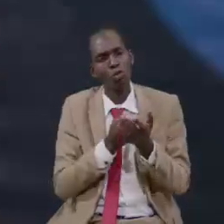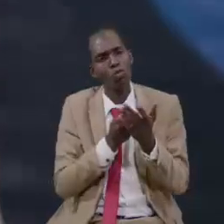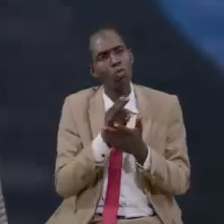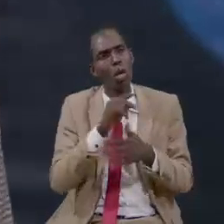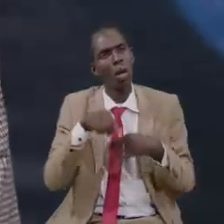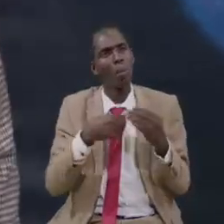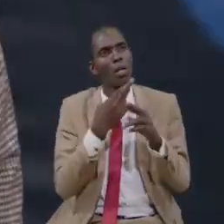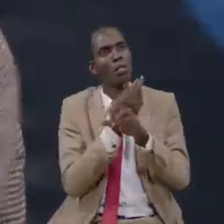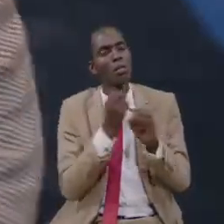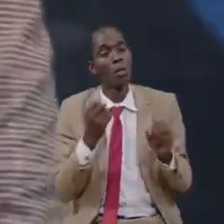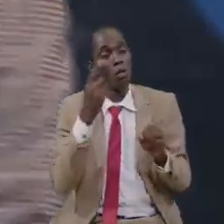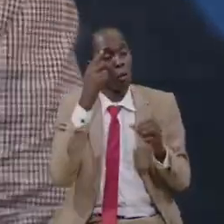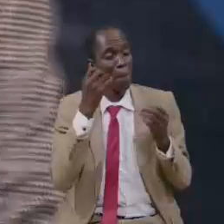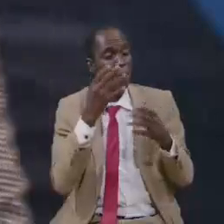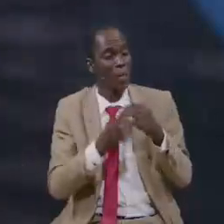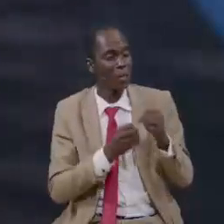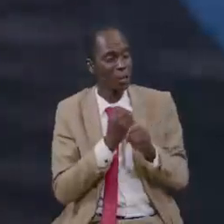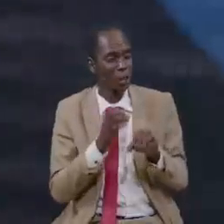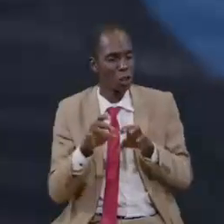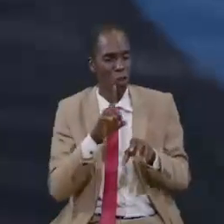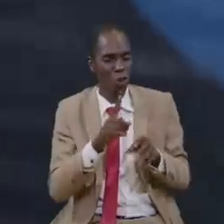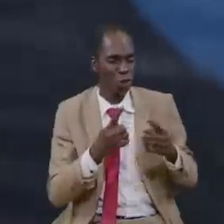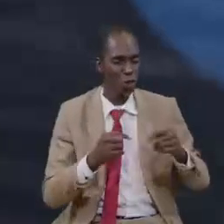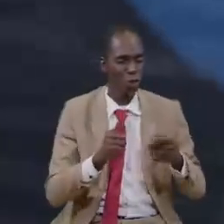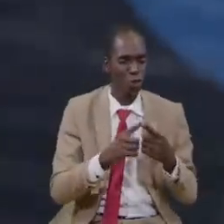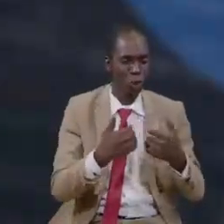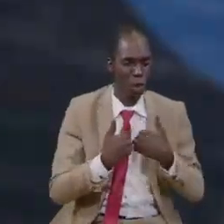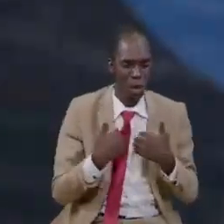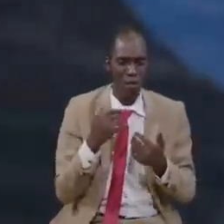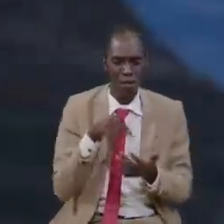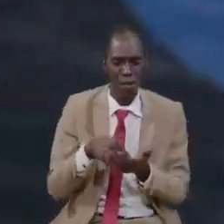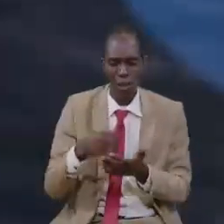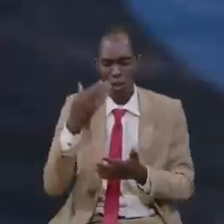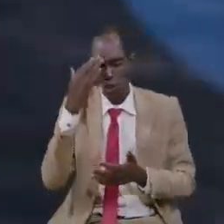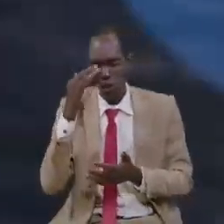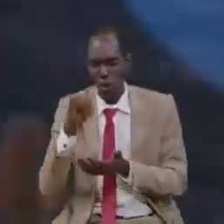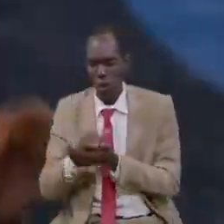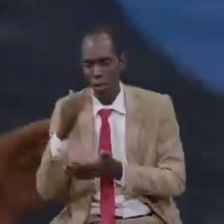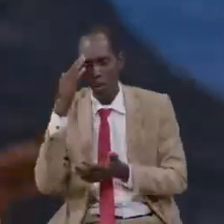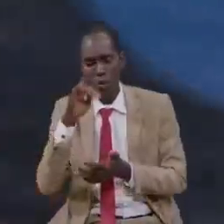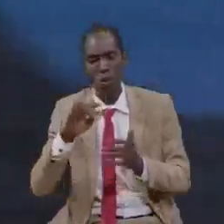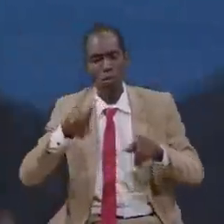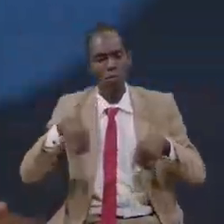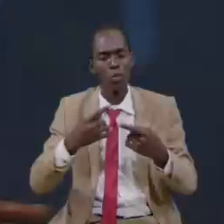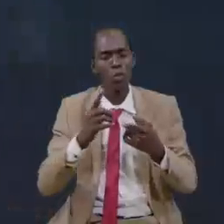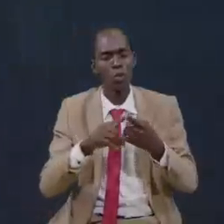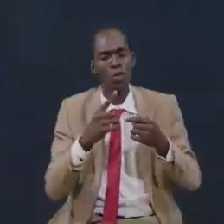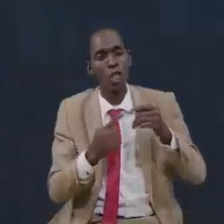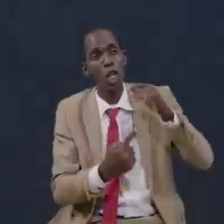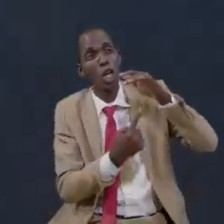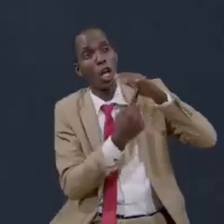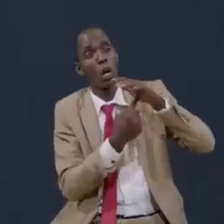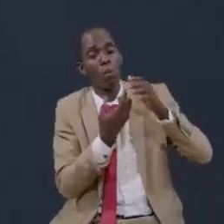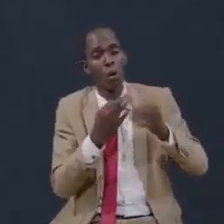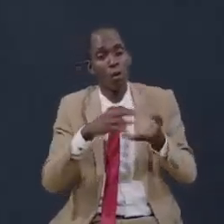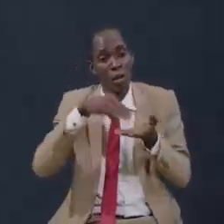do you try to have this knowledge, that knowledge, and you've gone to the apex of learning and that does not